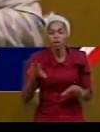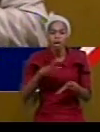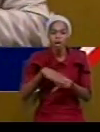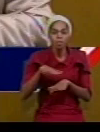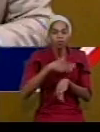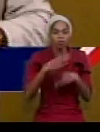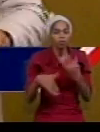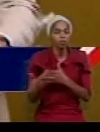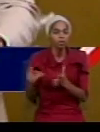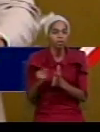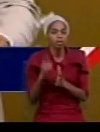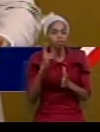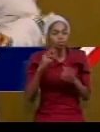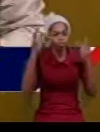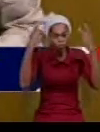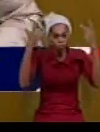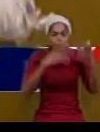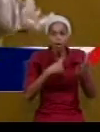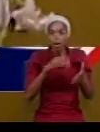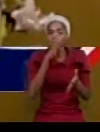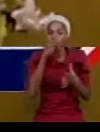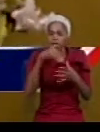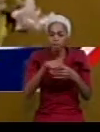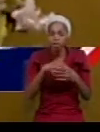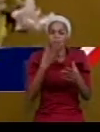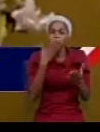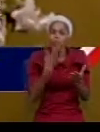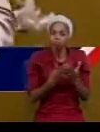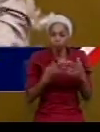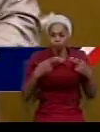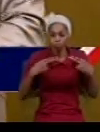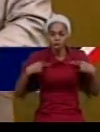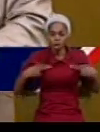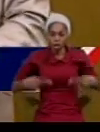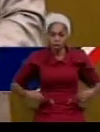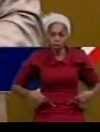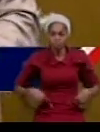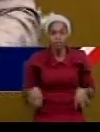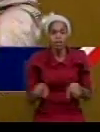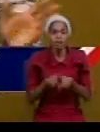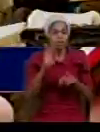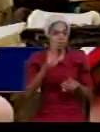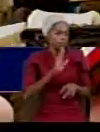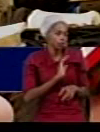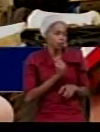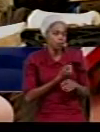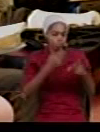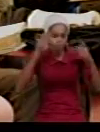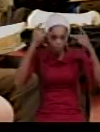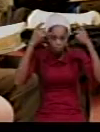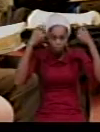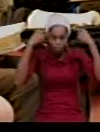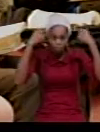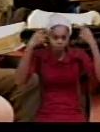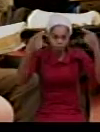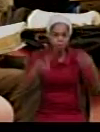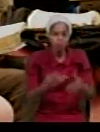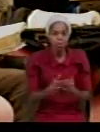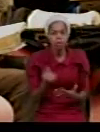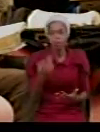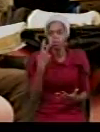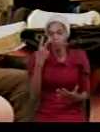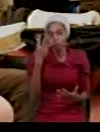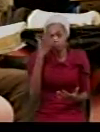soul prospereth. God was not arbitrary in giving these rules. Remember, he's the omniscient God. He